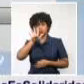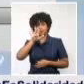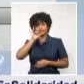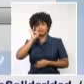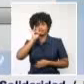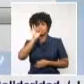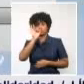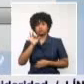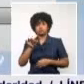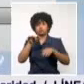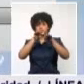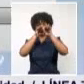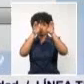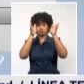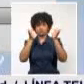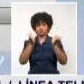day,